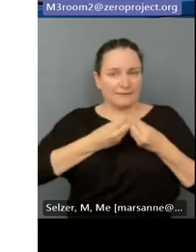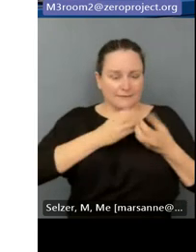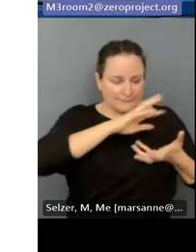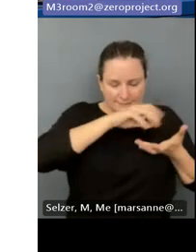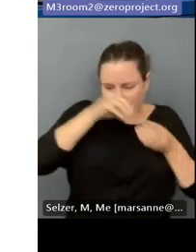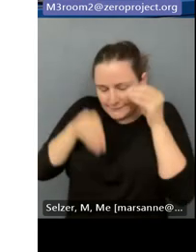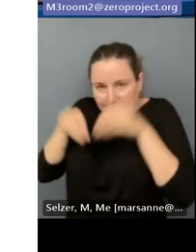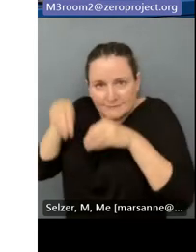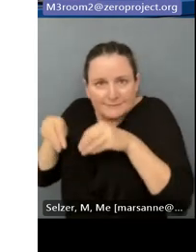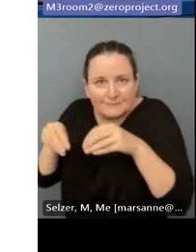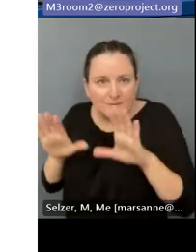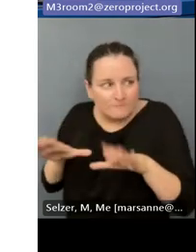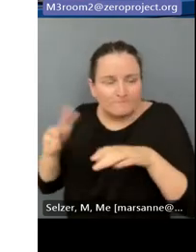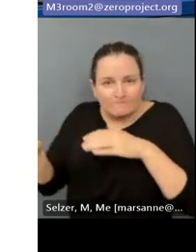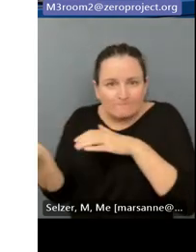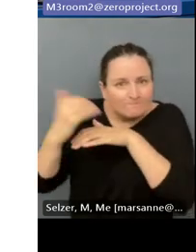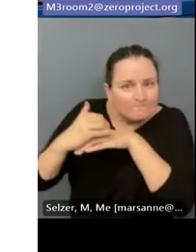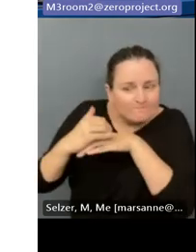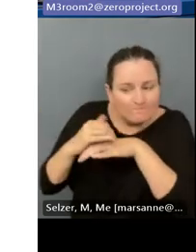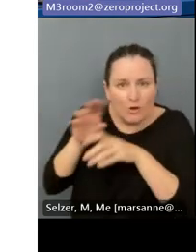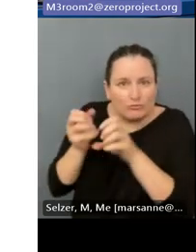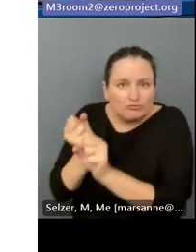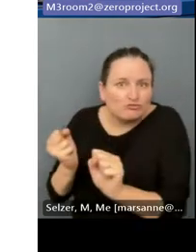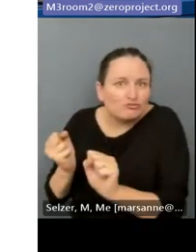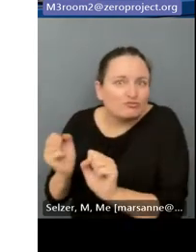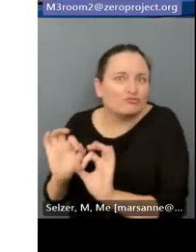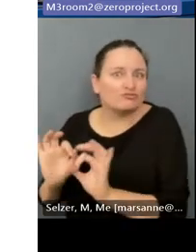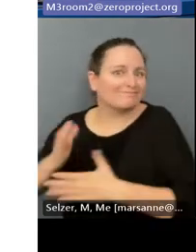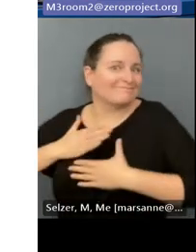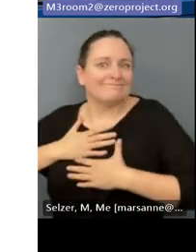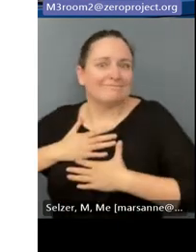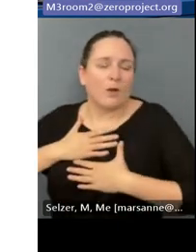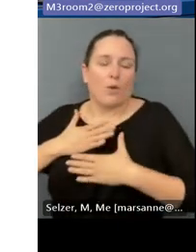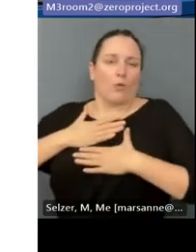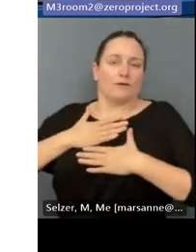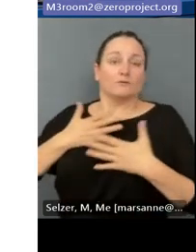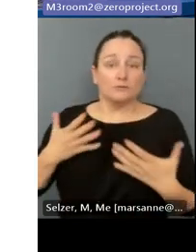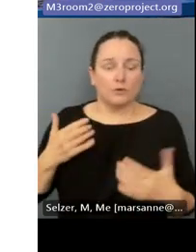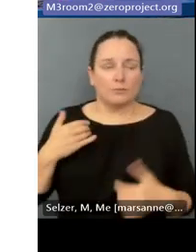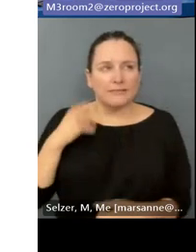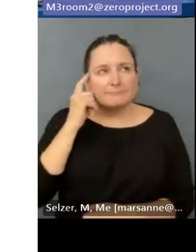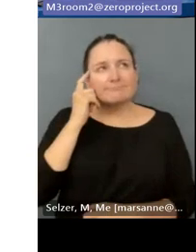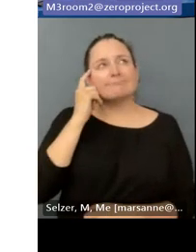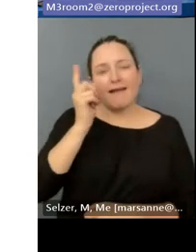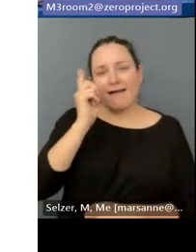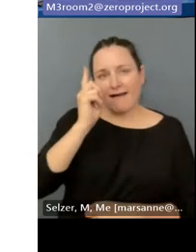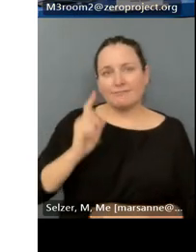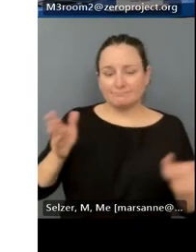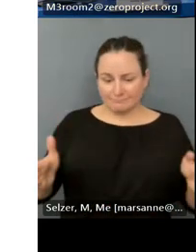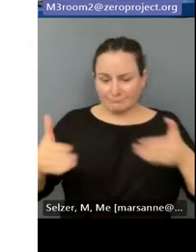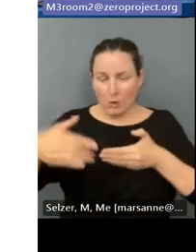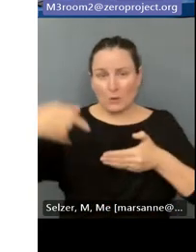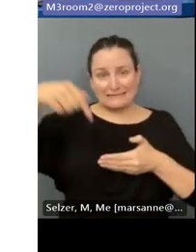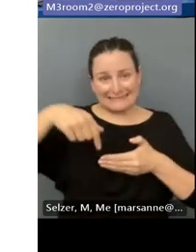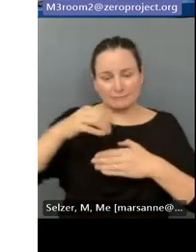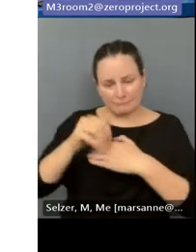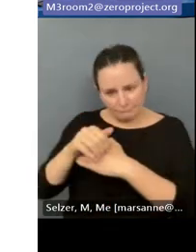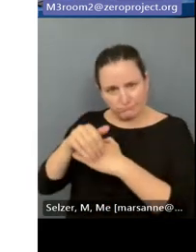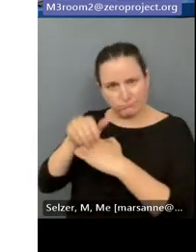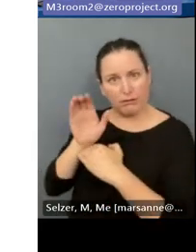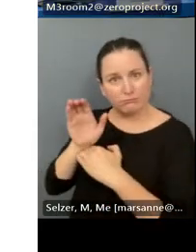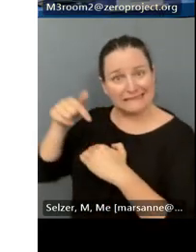And as we conceived the idea, we began to realize that's exactly what we wanted to create for parents across the country. But I get ahead